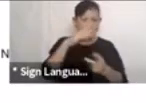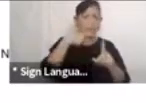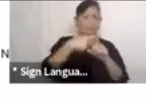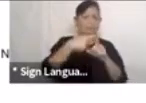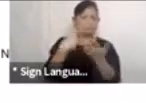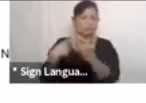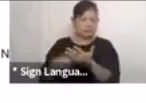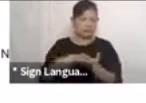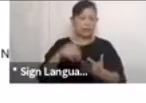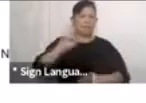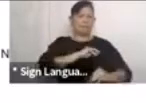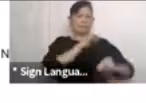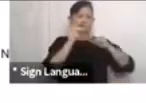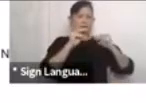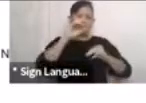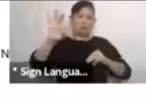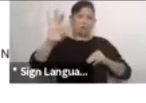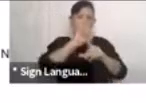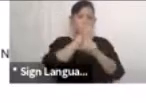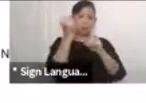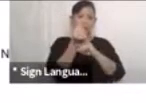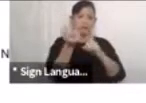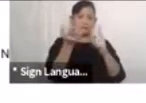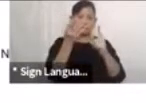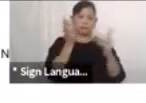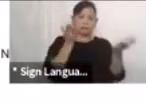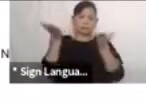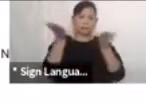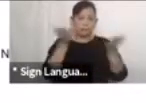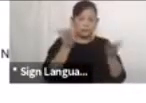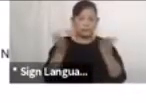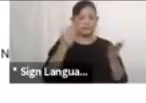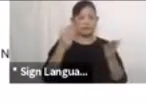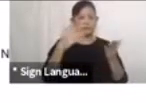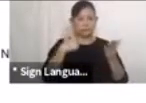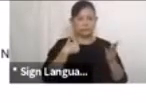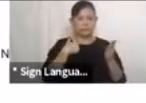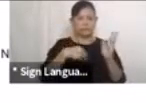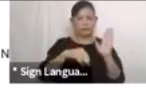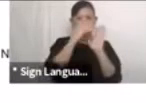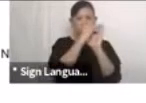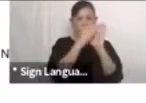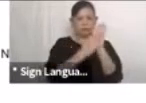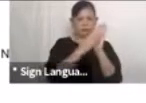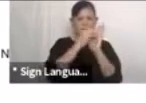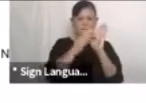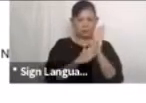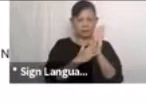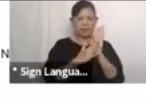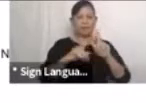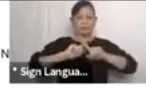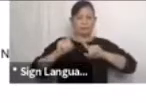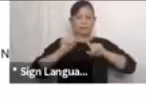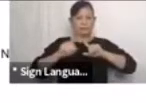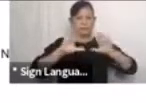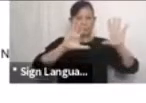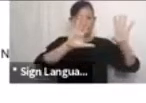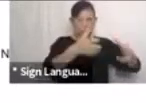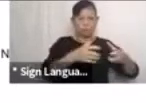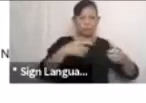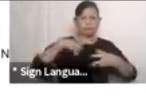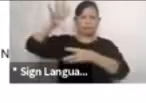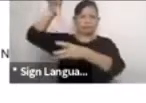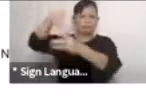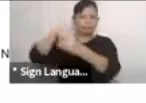Social Services. And what we did was we came up with a multi-stakeholder panel, which included young people, which